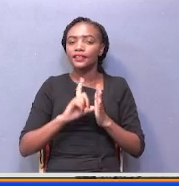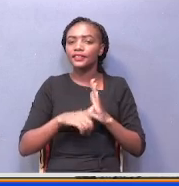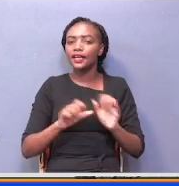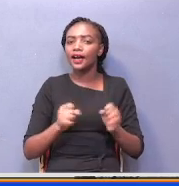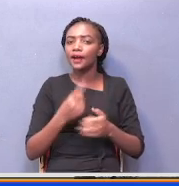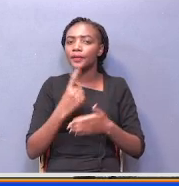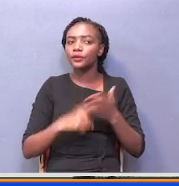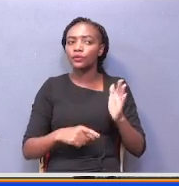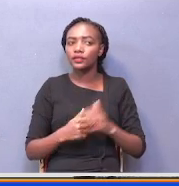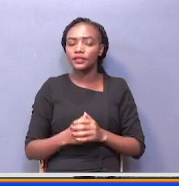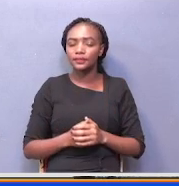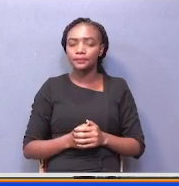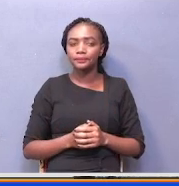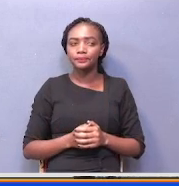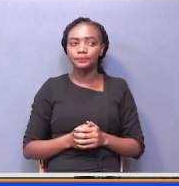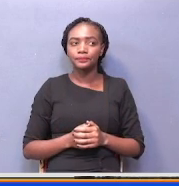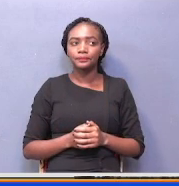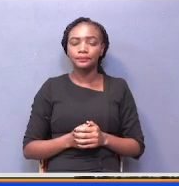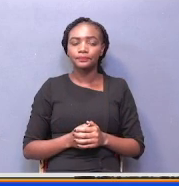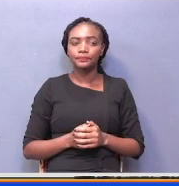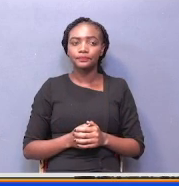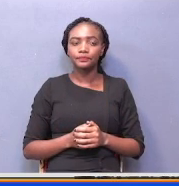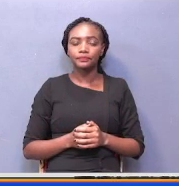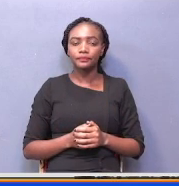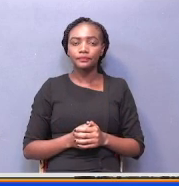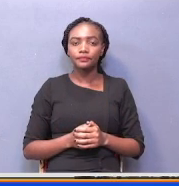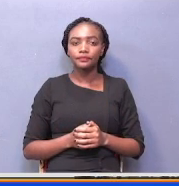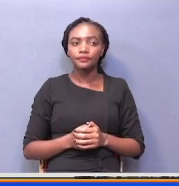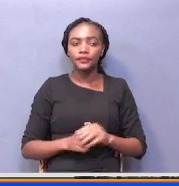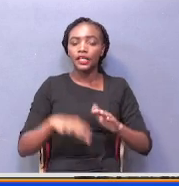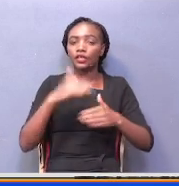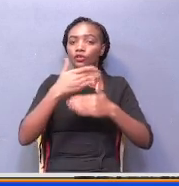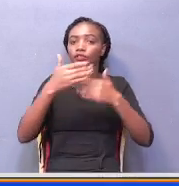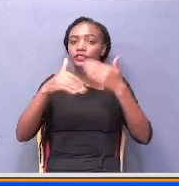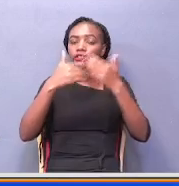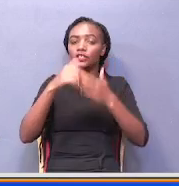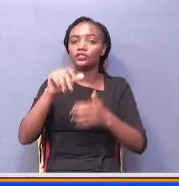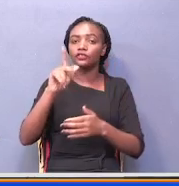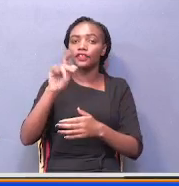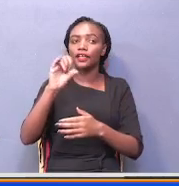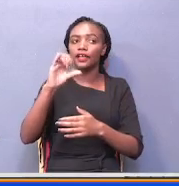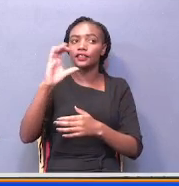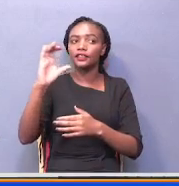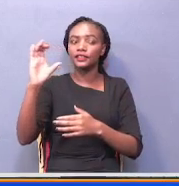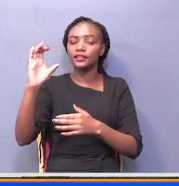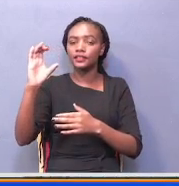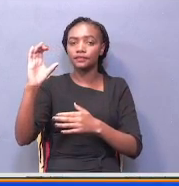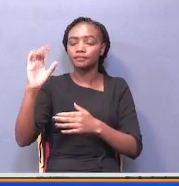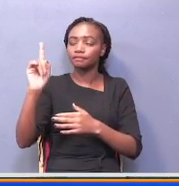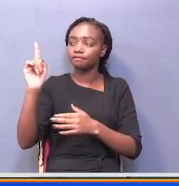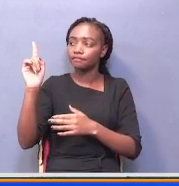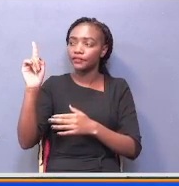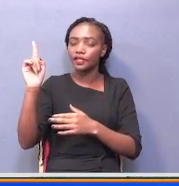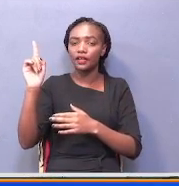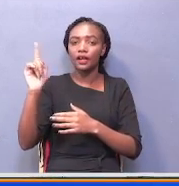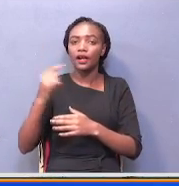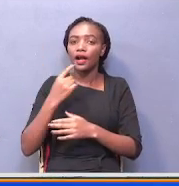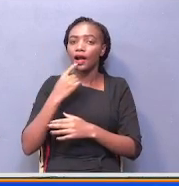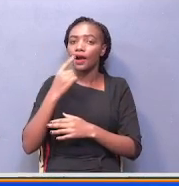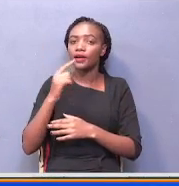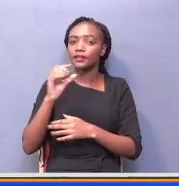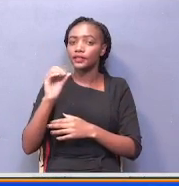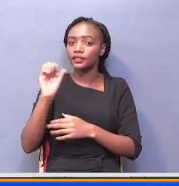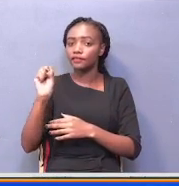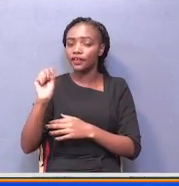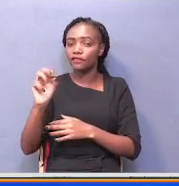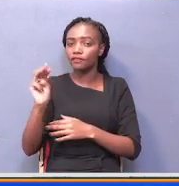the longest record holder for the tallest building is the KICC that stood above the rest at 105